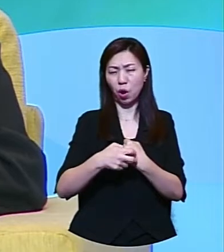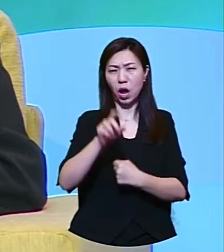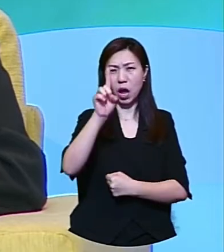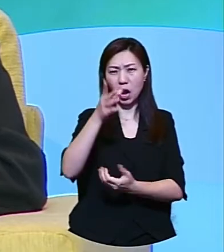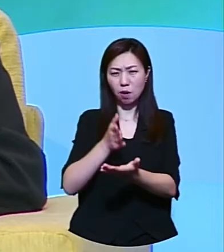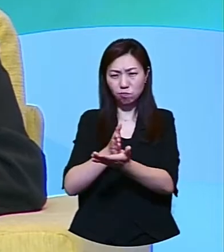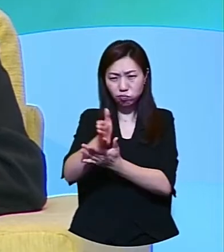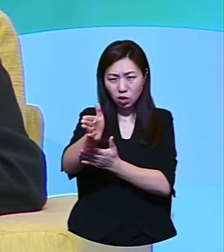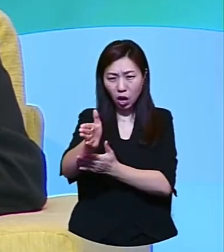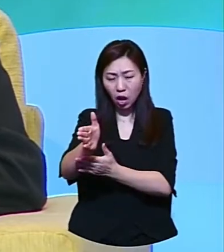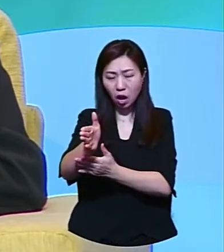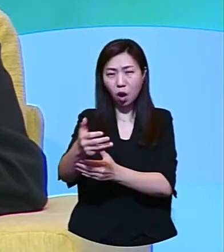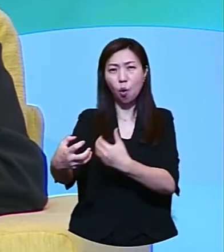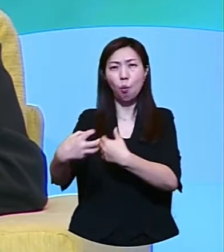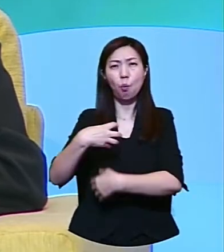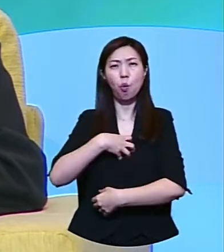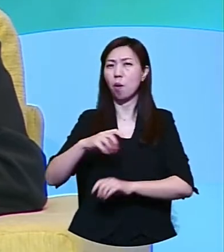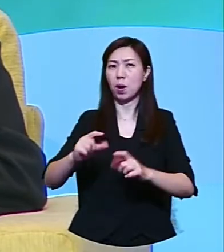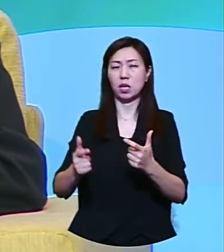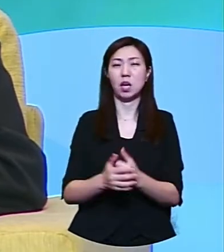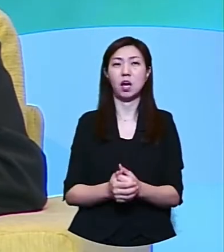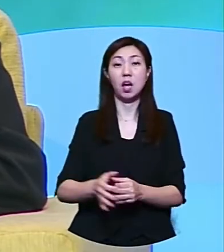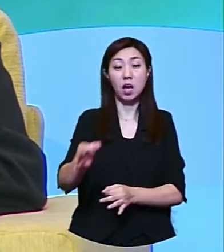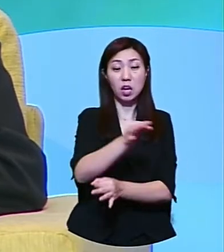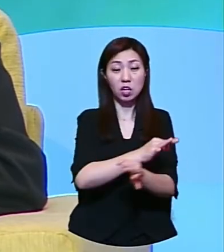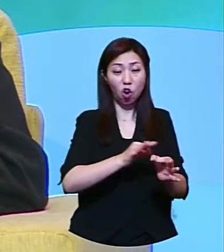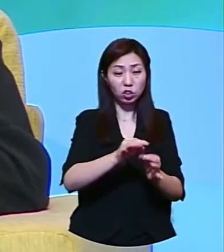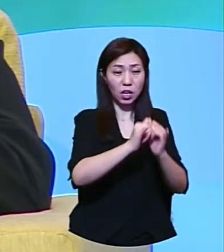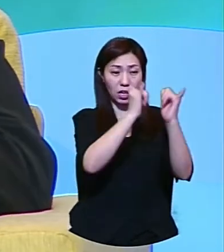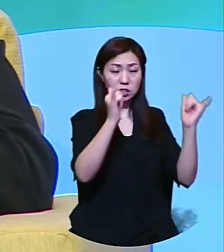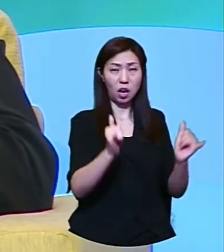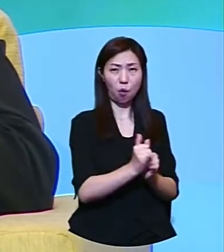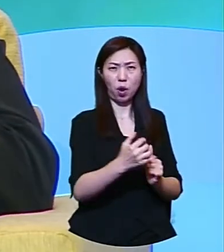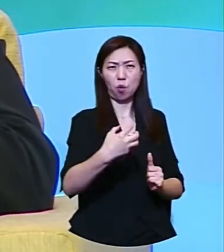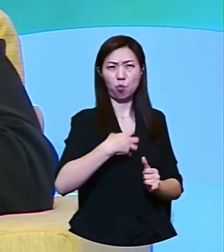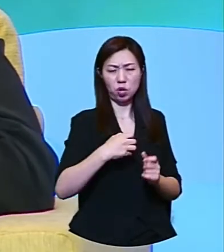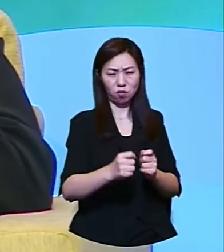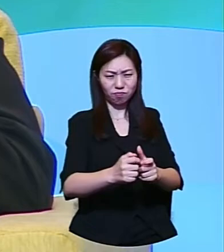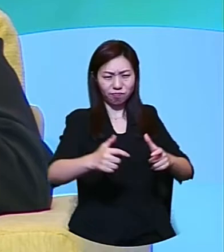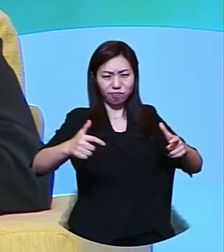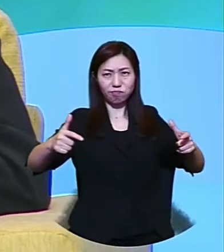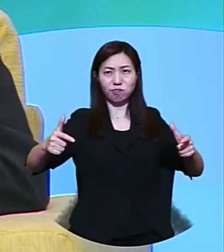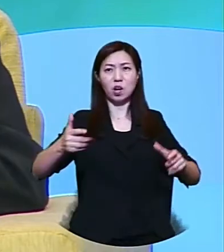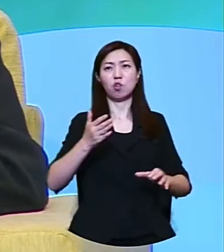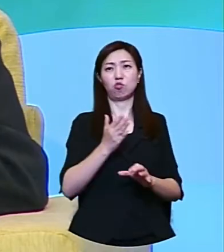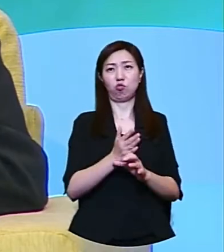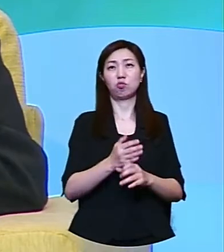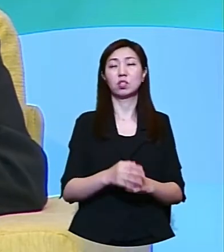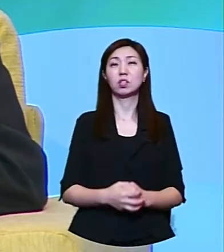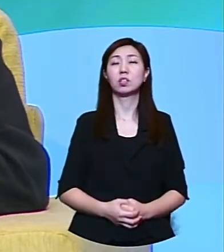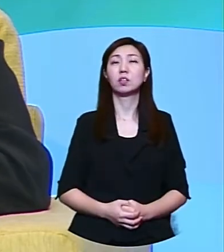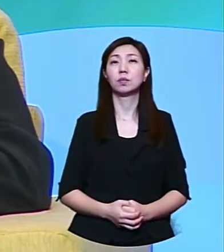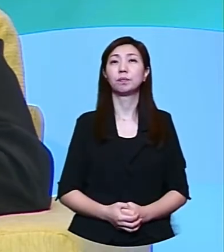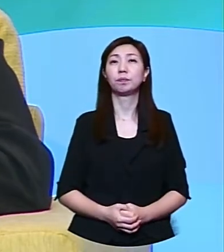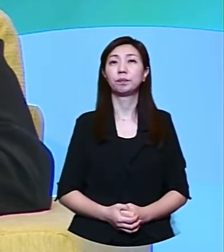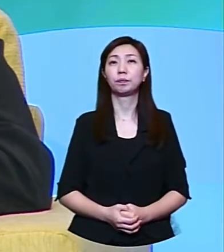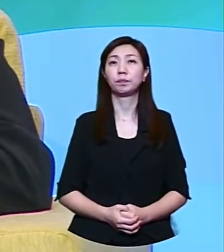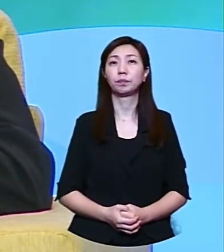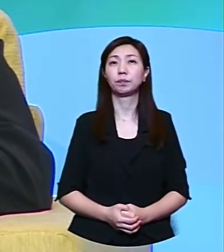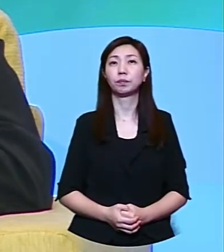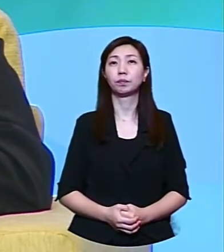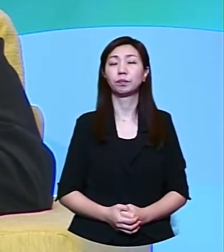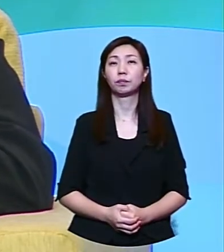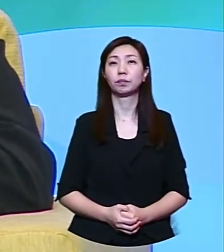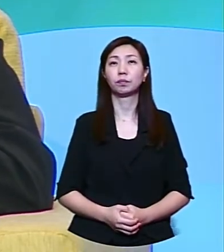economic crisis already. So, and the climate change becomes a